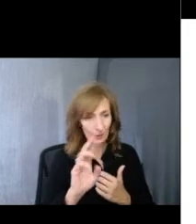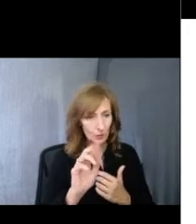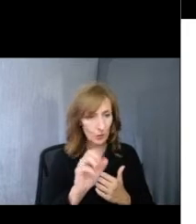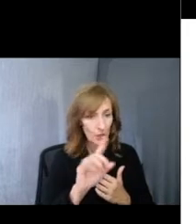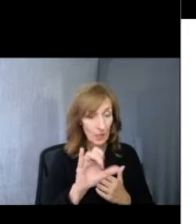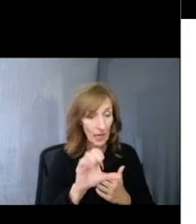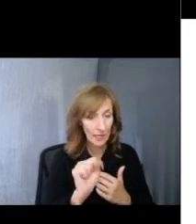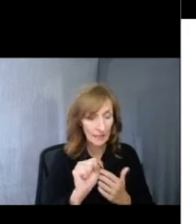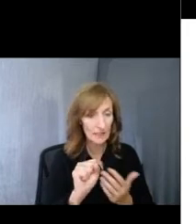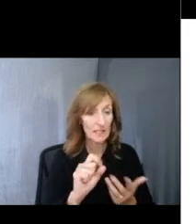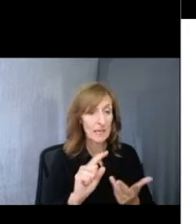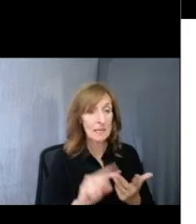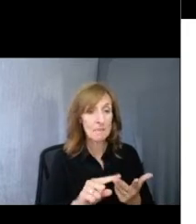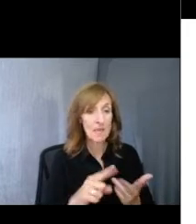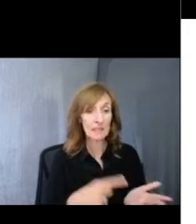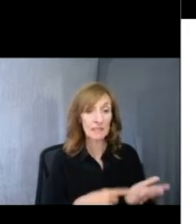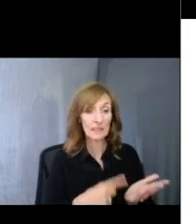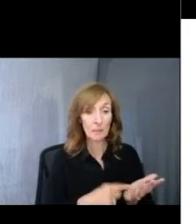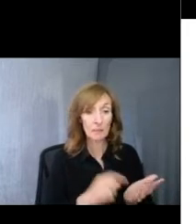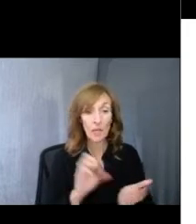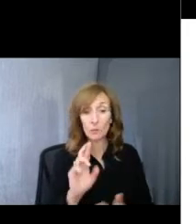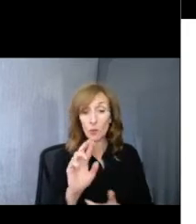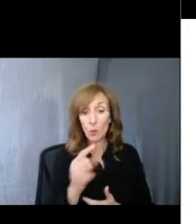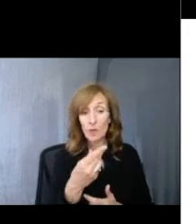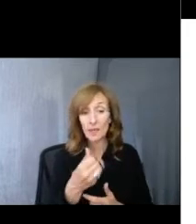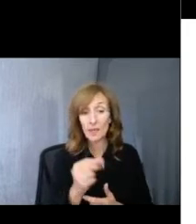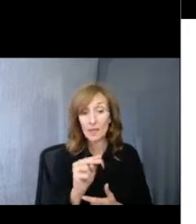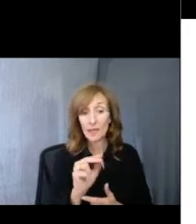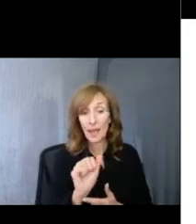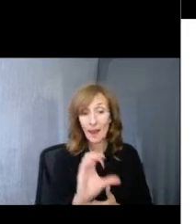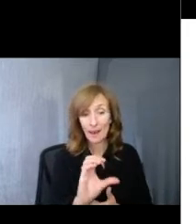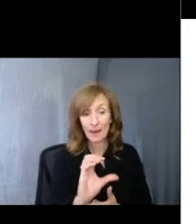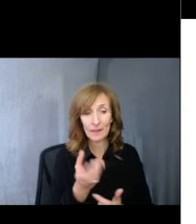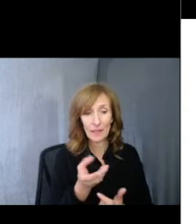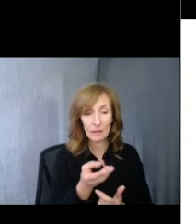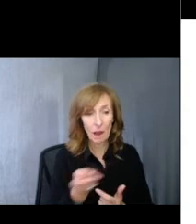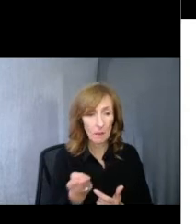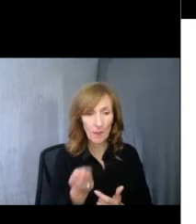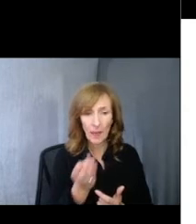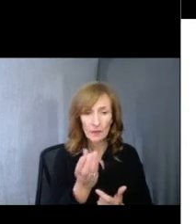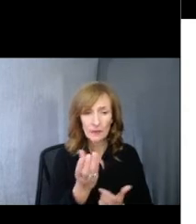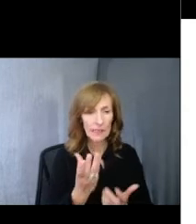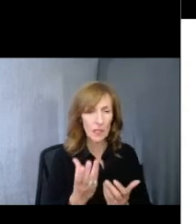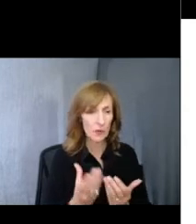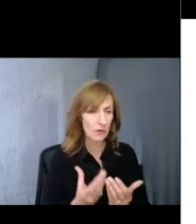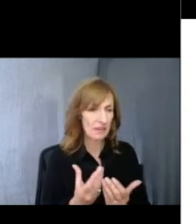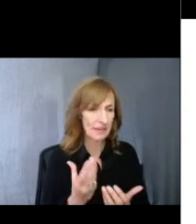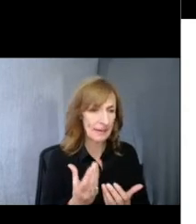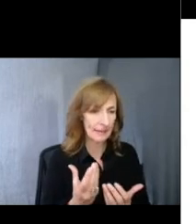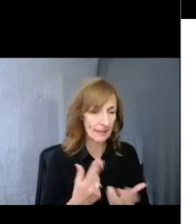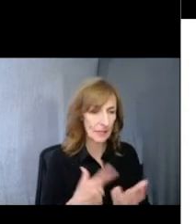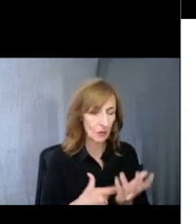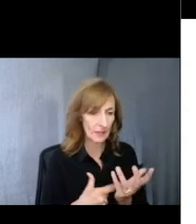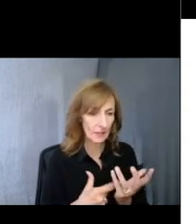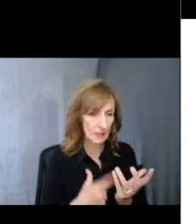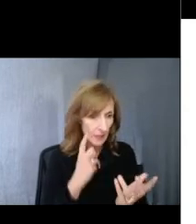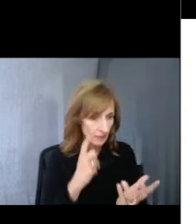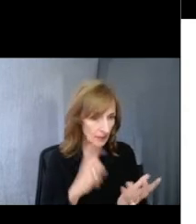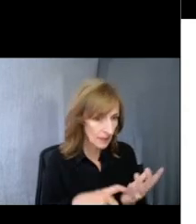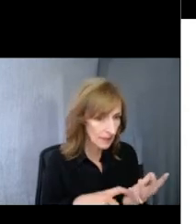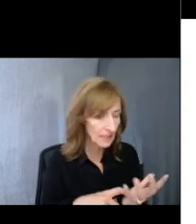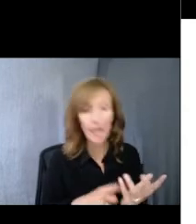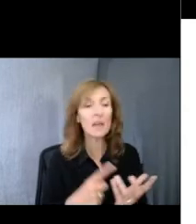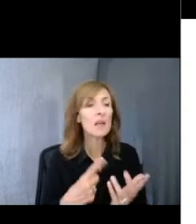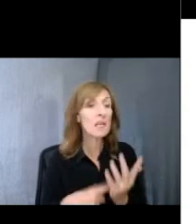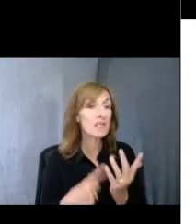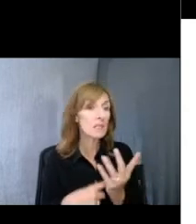sometimes which are easier or harder for us to detect, or we don't as much. I think, we all hear about